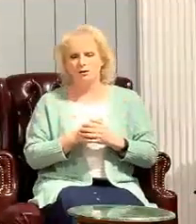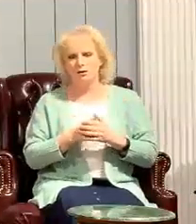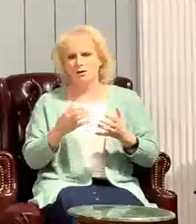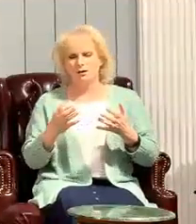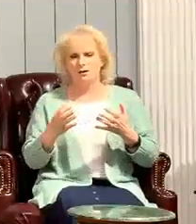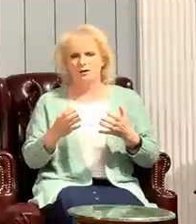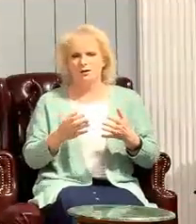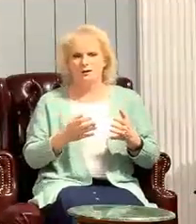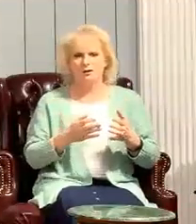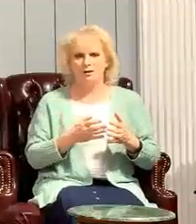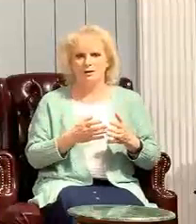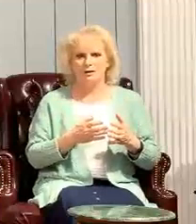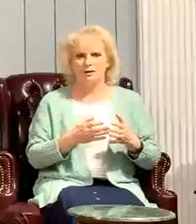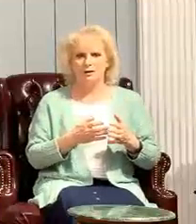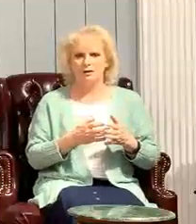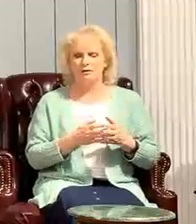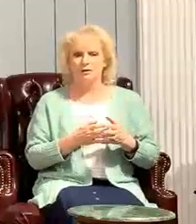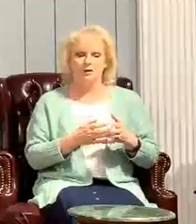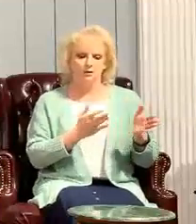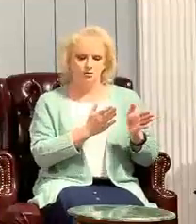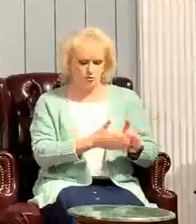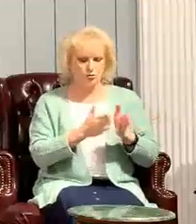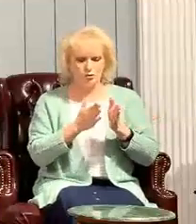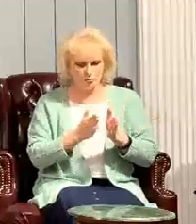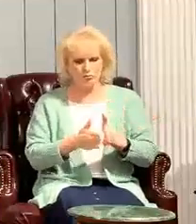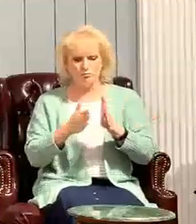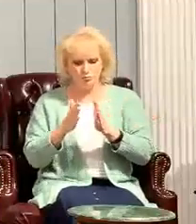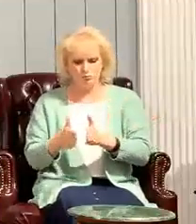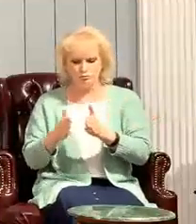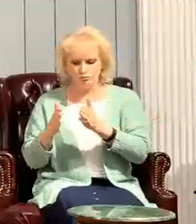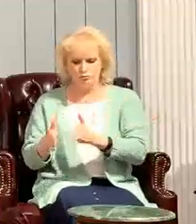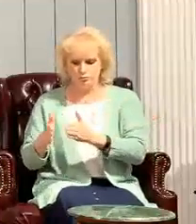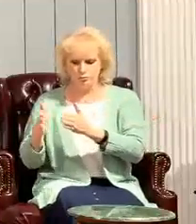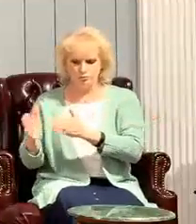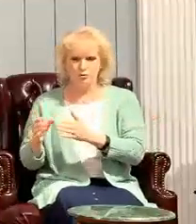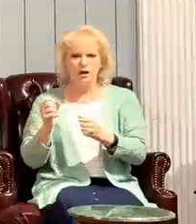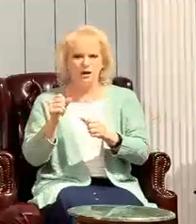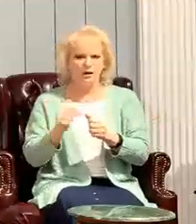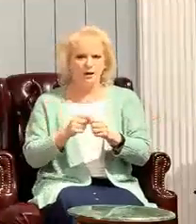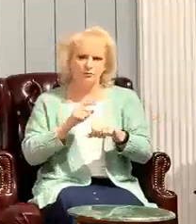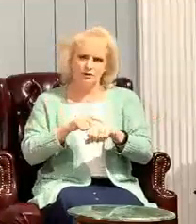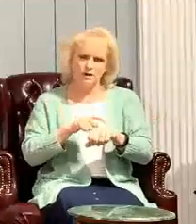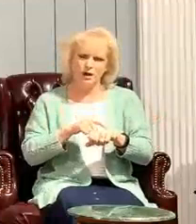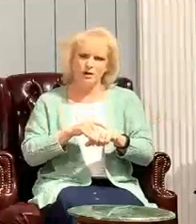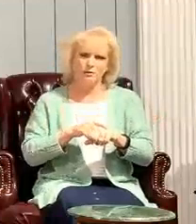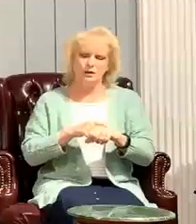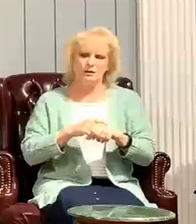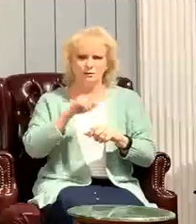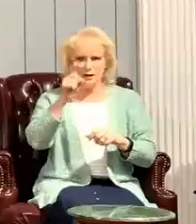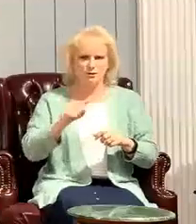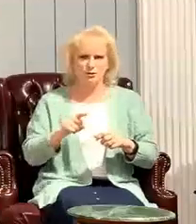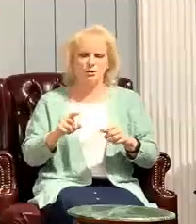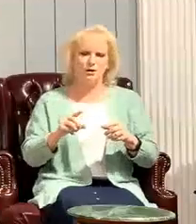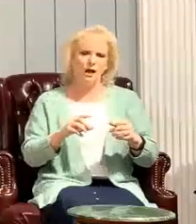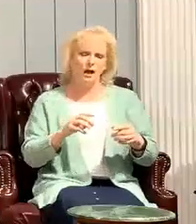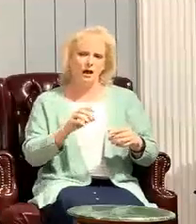that's a process that goes through that. It takes several weeks to go through that, and every time they ask questions, it's in my mind a conviction. I shouldn't do this, I shouldn't do this, I shouldn't do this, but I